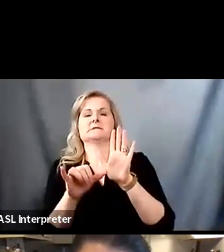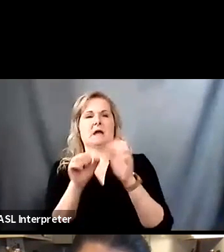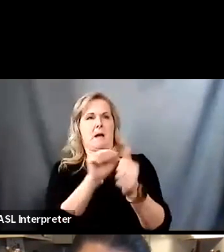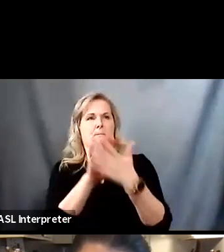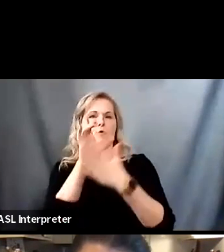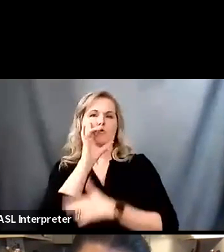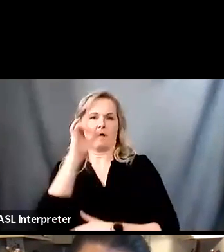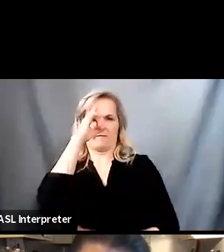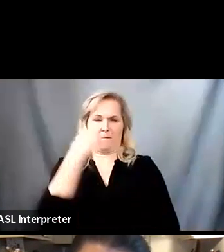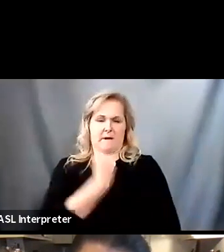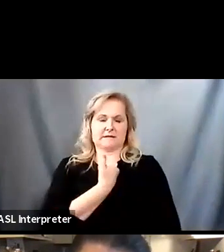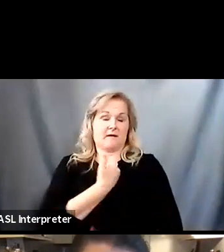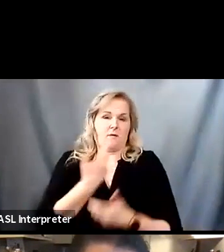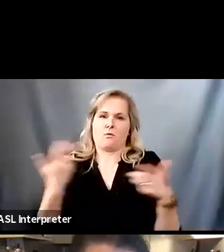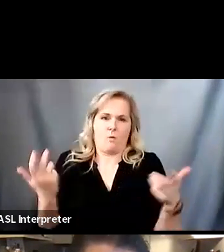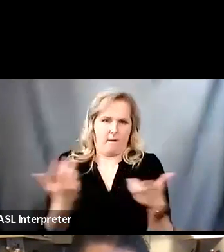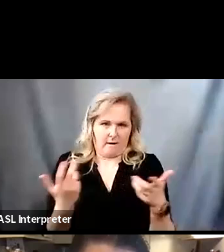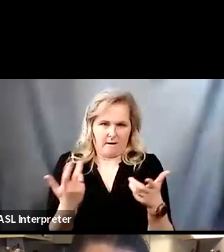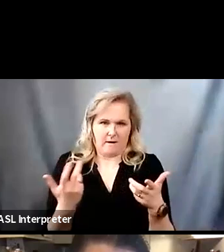So